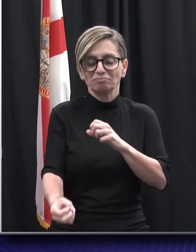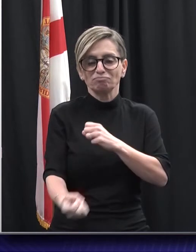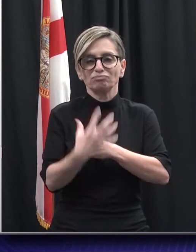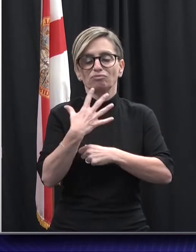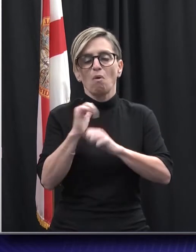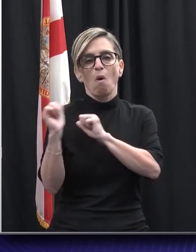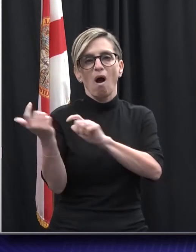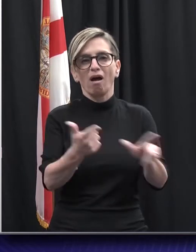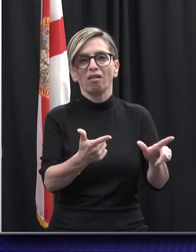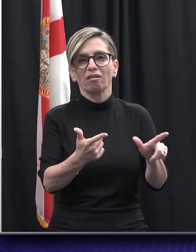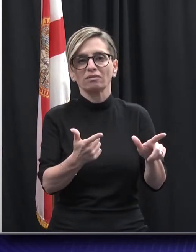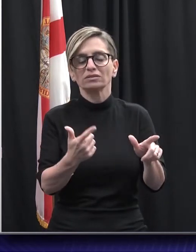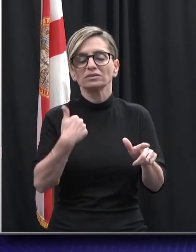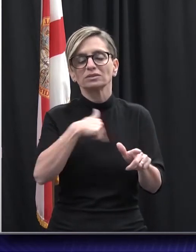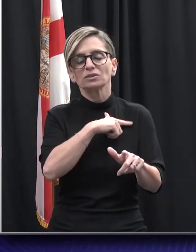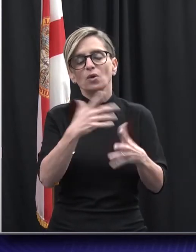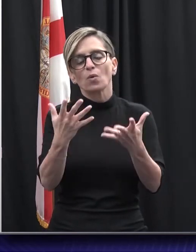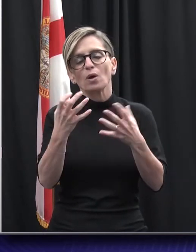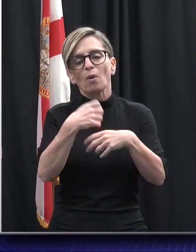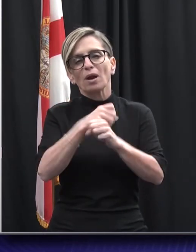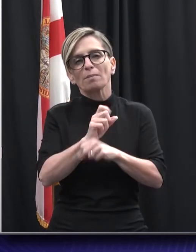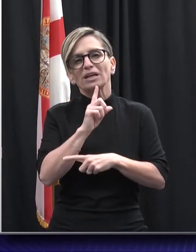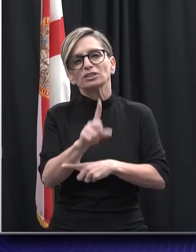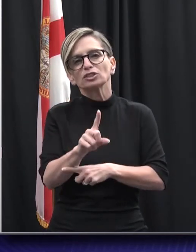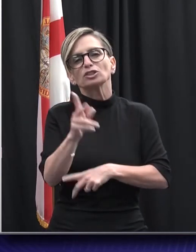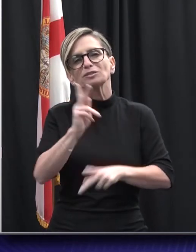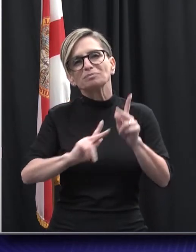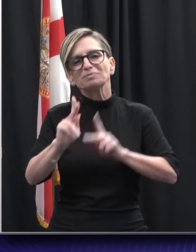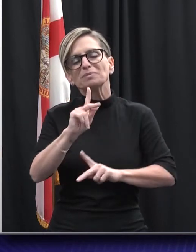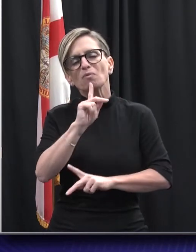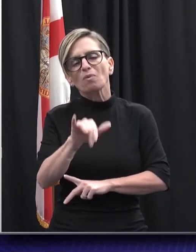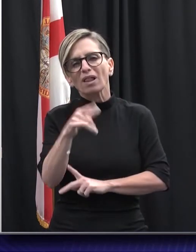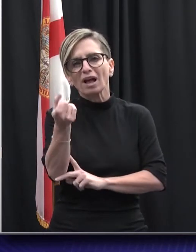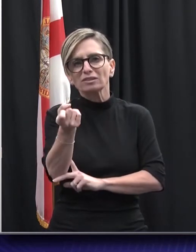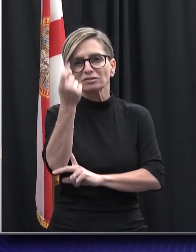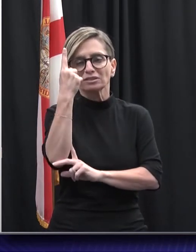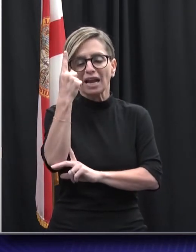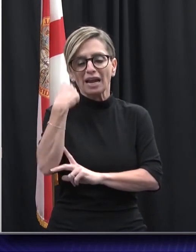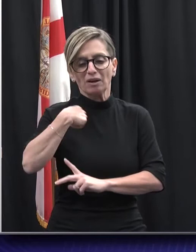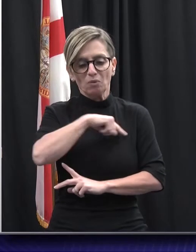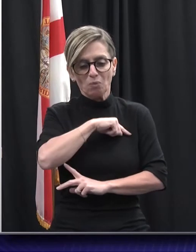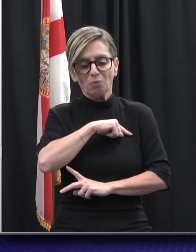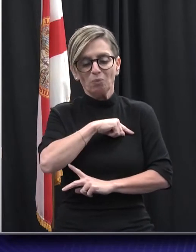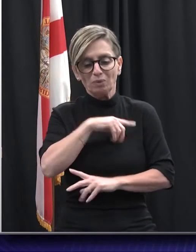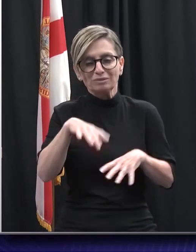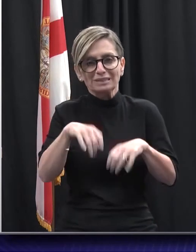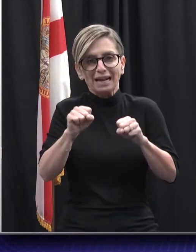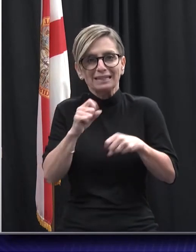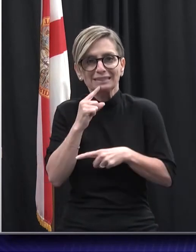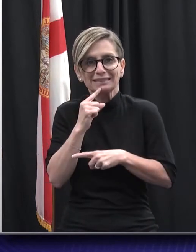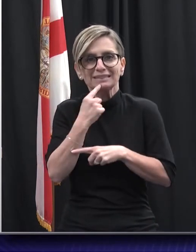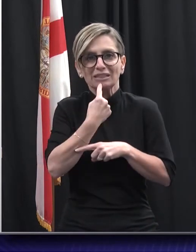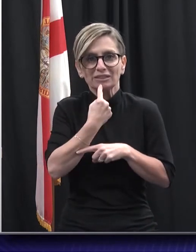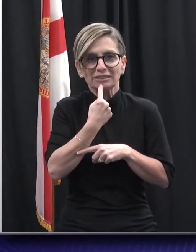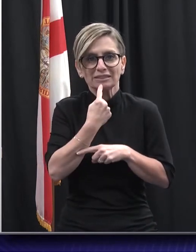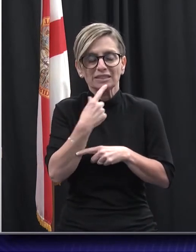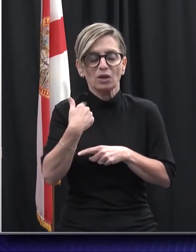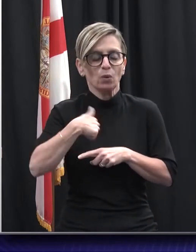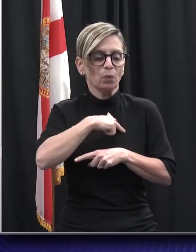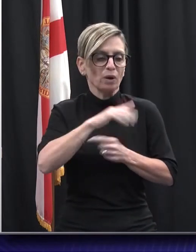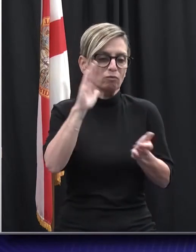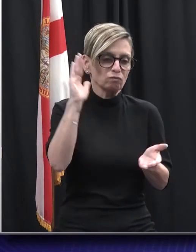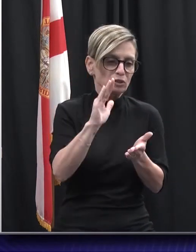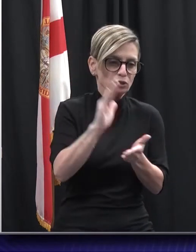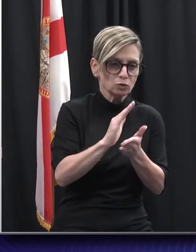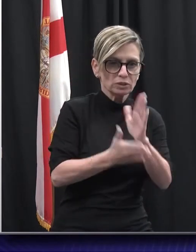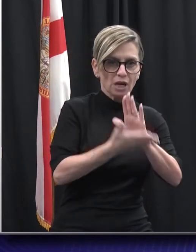And so we just want to make sure that people understand that we are taking this to the next level. We are reducing operations further